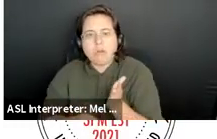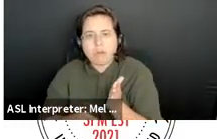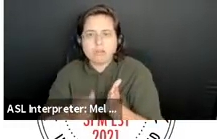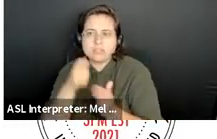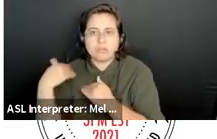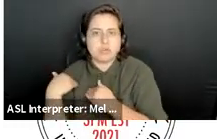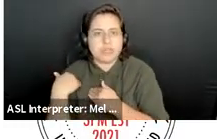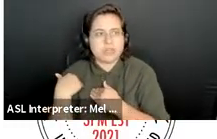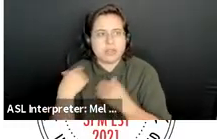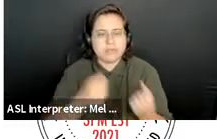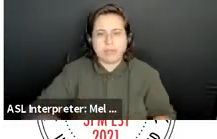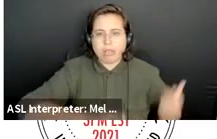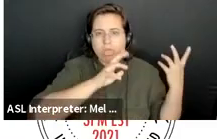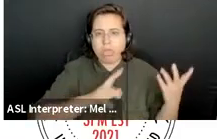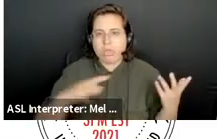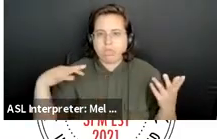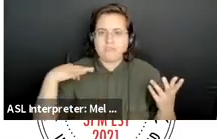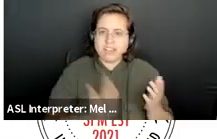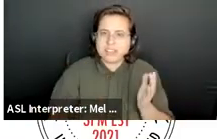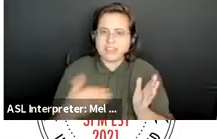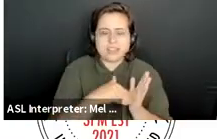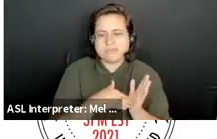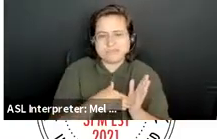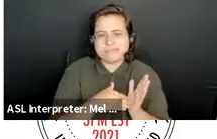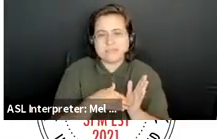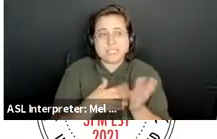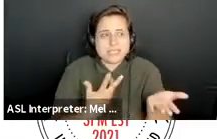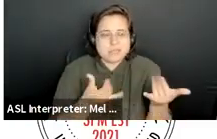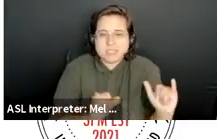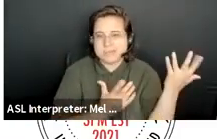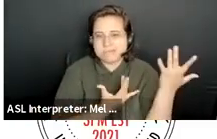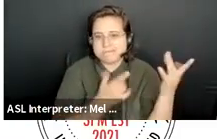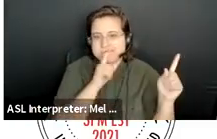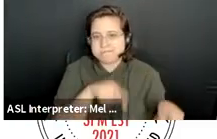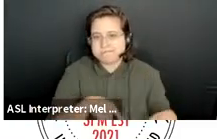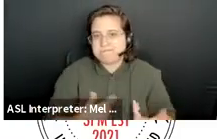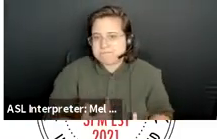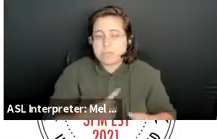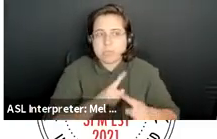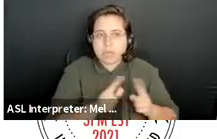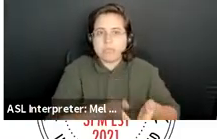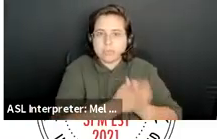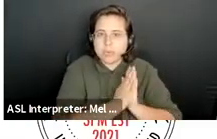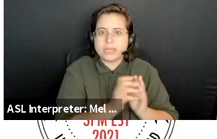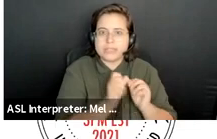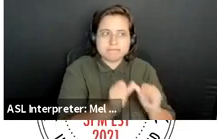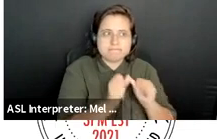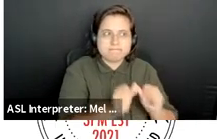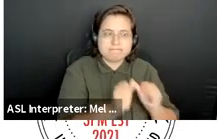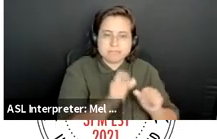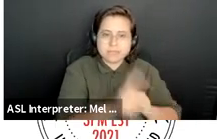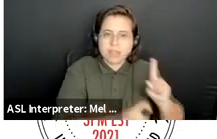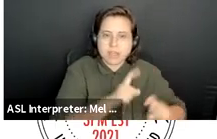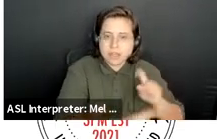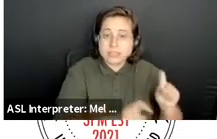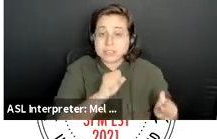them. We don't yet have a positive or an affirmative answer on that, but it's a request that we continue to move forward. So if you can